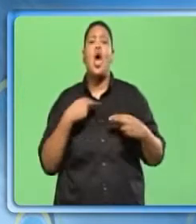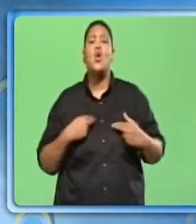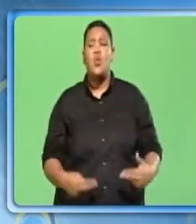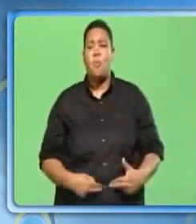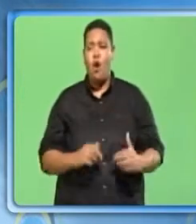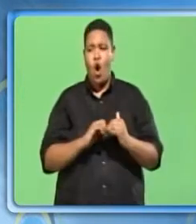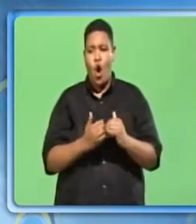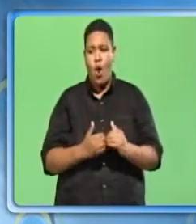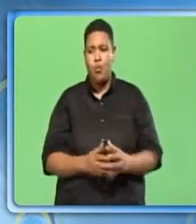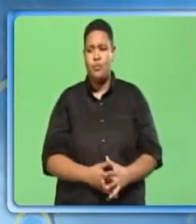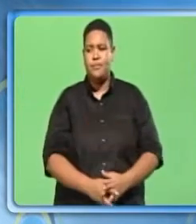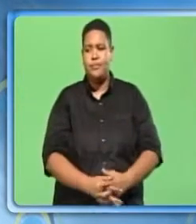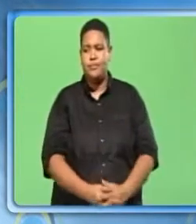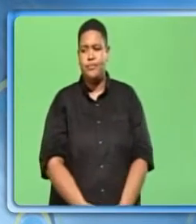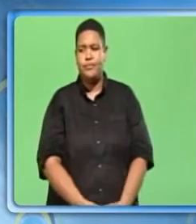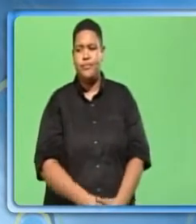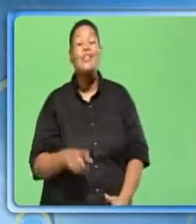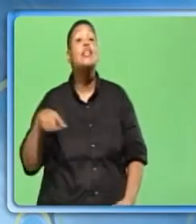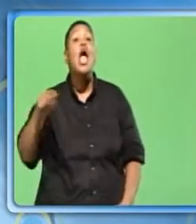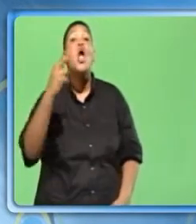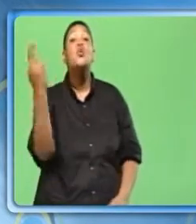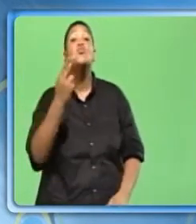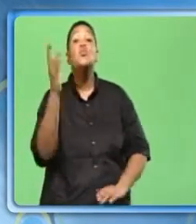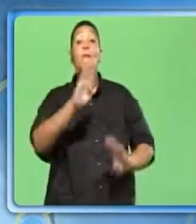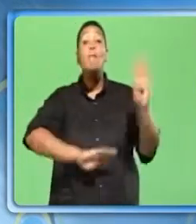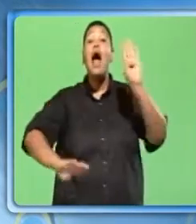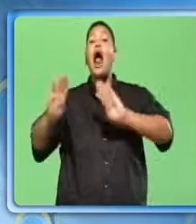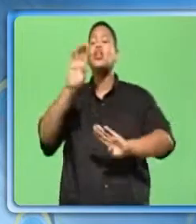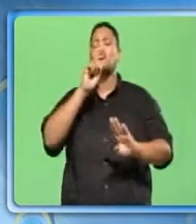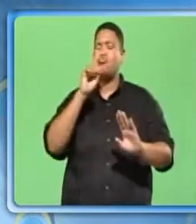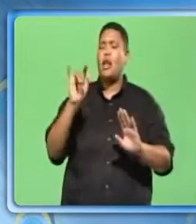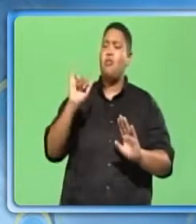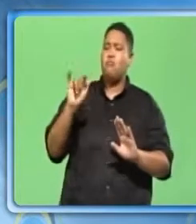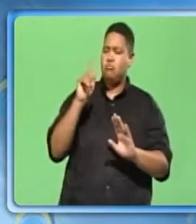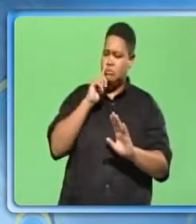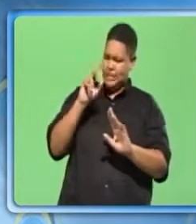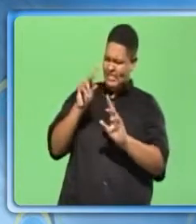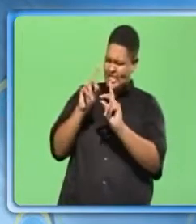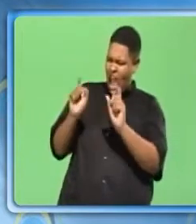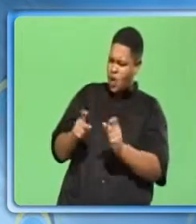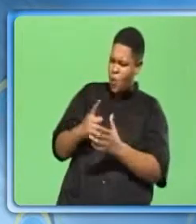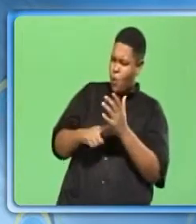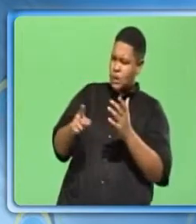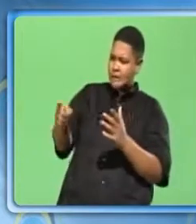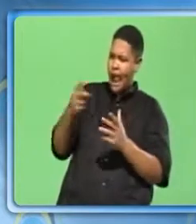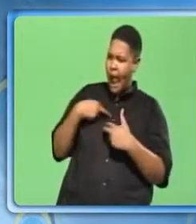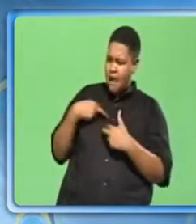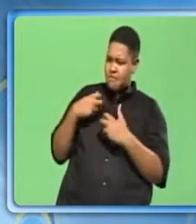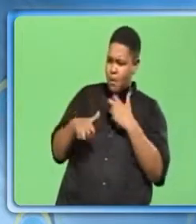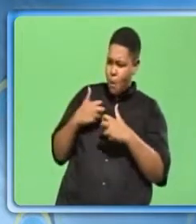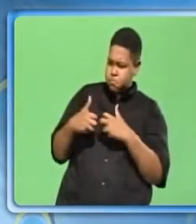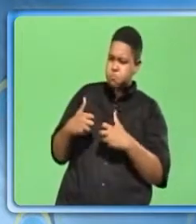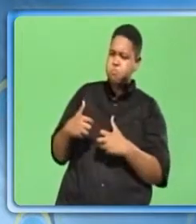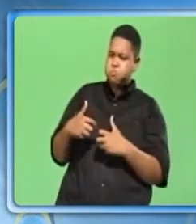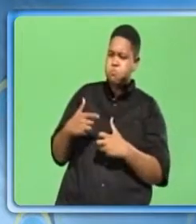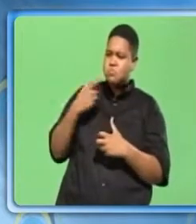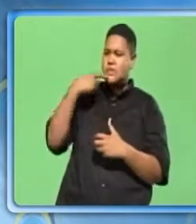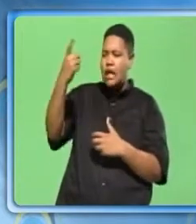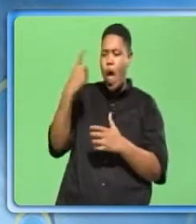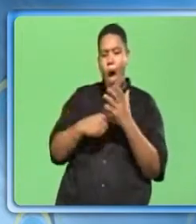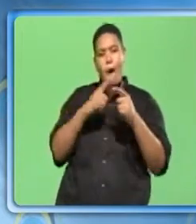humans. They use biology to diagnose what the X-ray diagram tells them about the